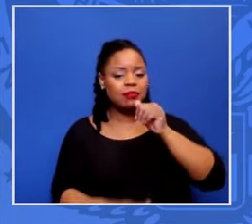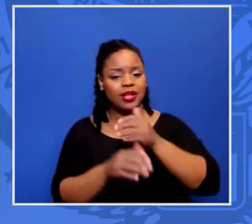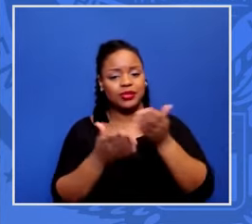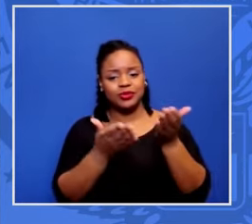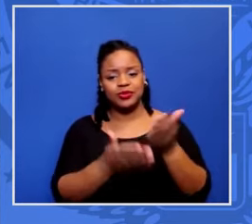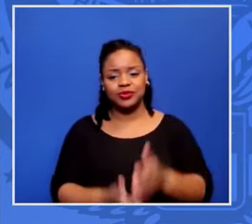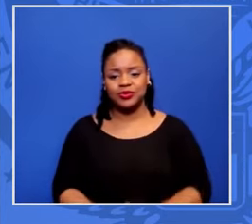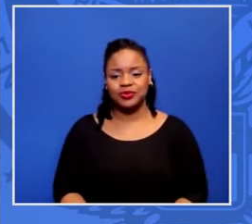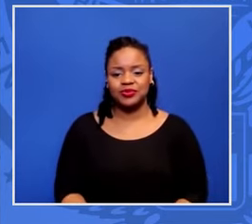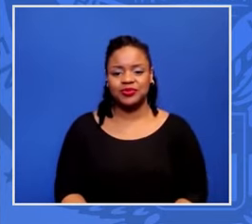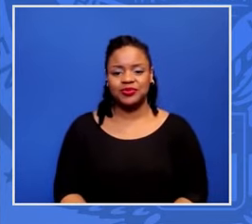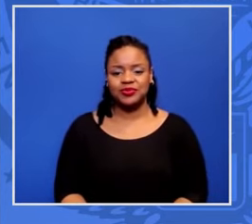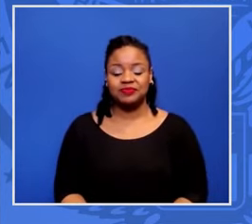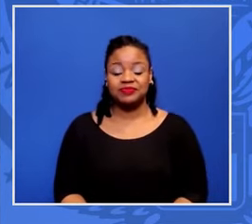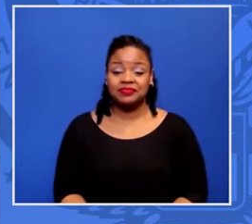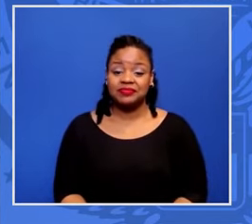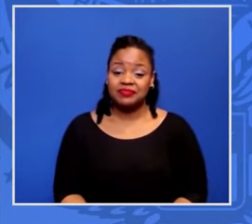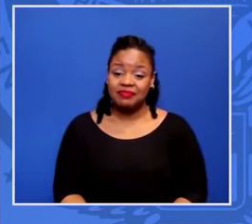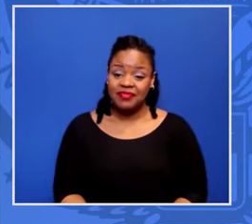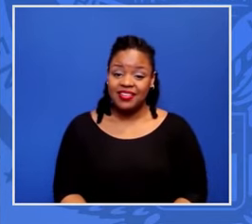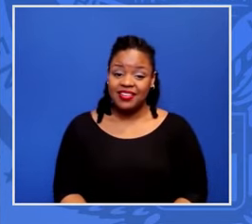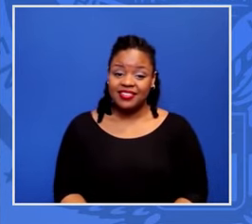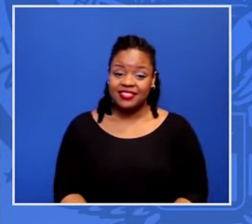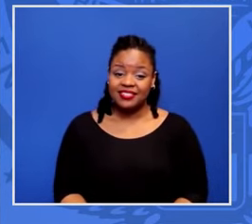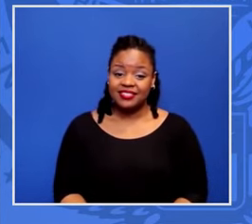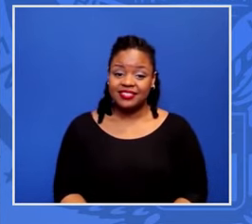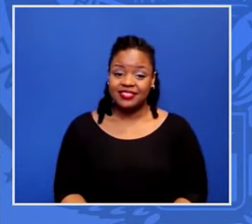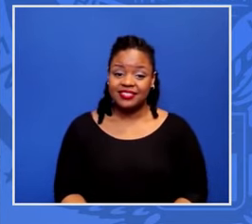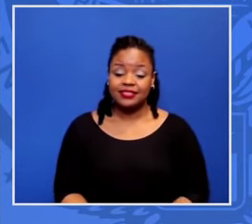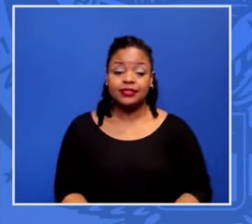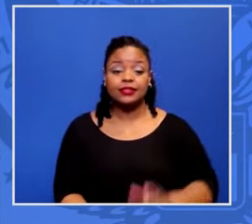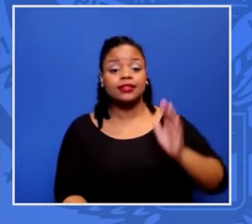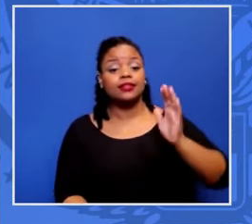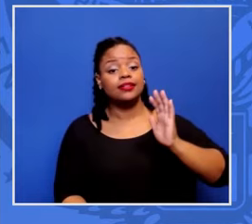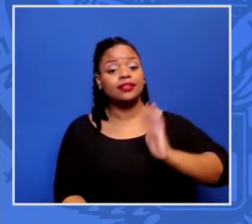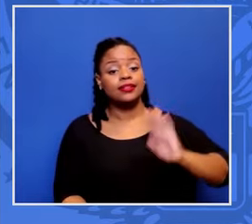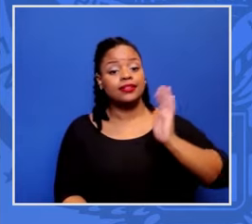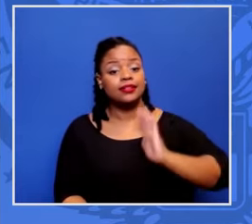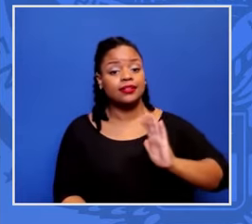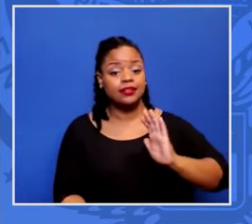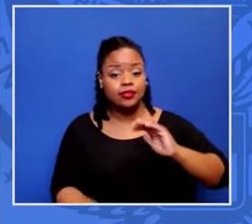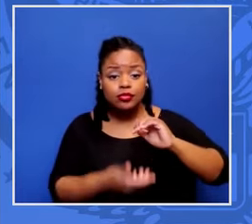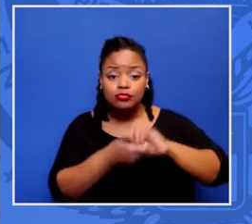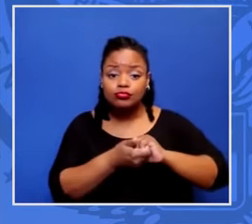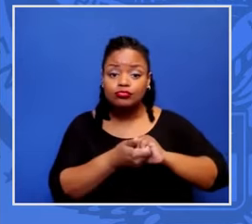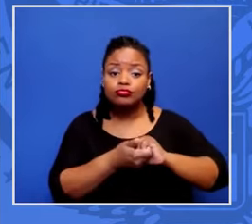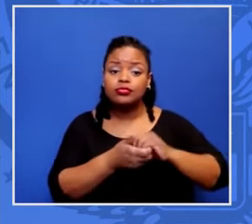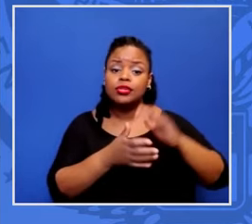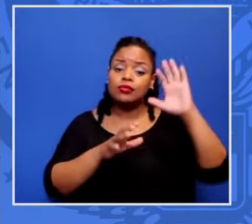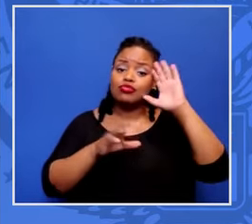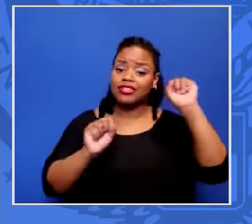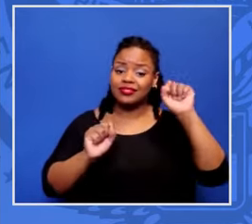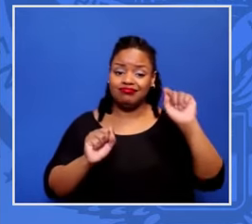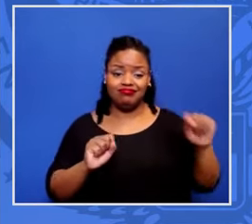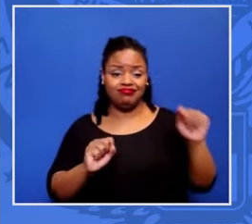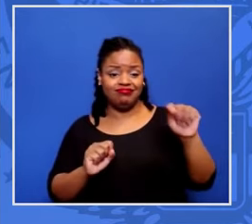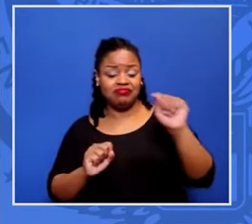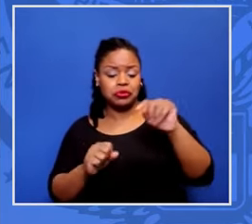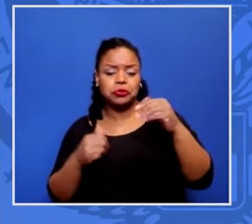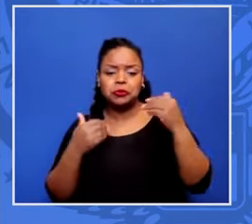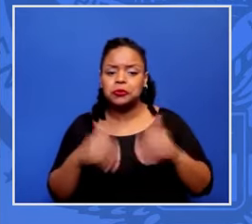When our former presidents unite like that, much of the rest of the world must marvel at what America